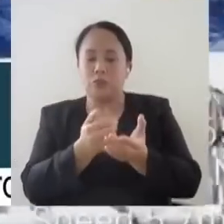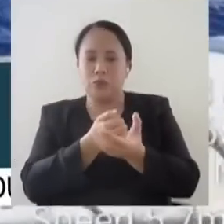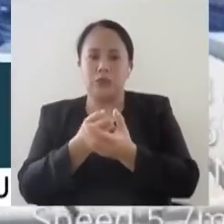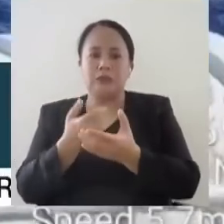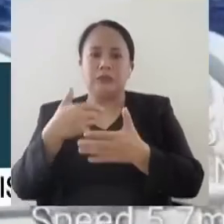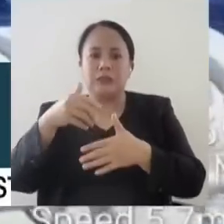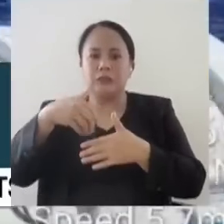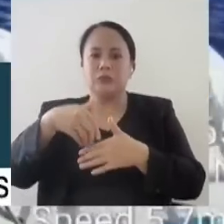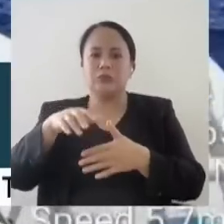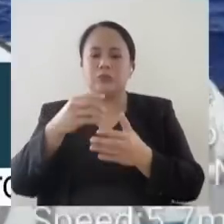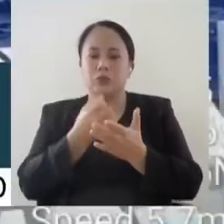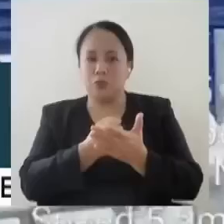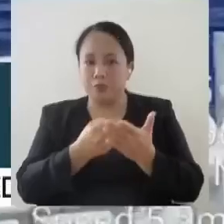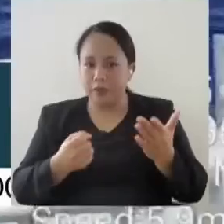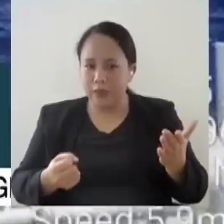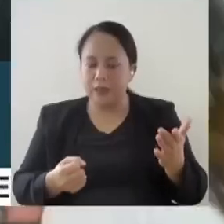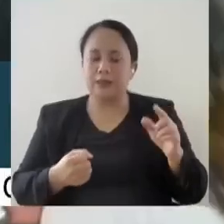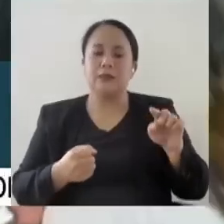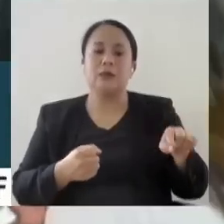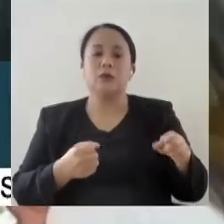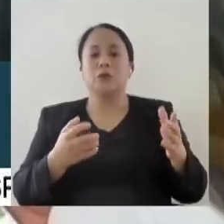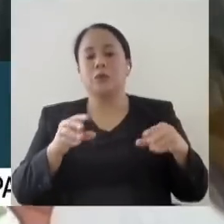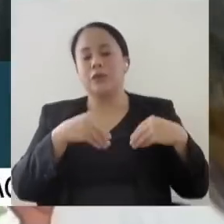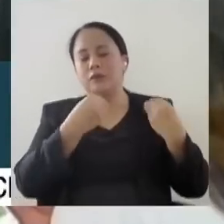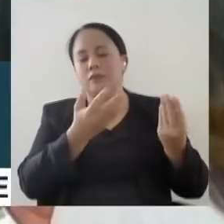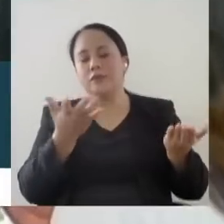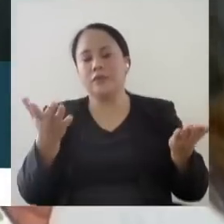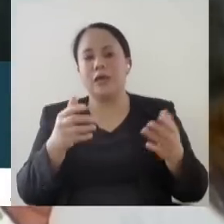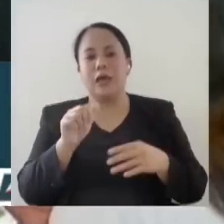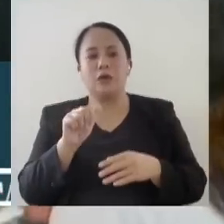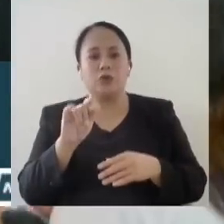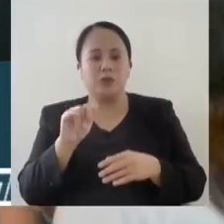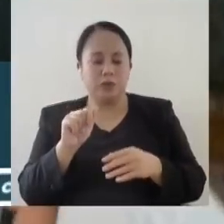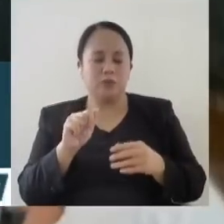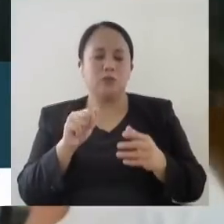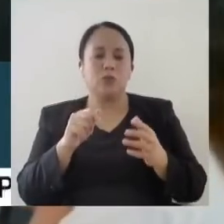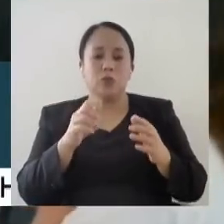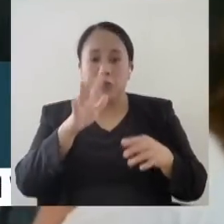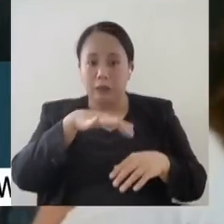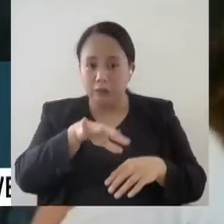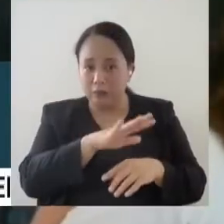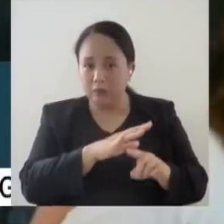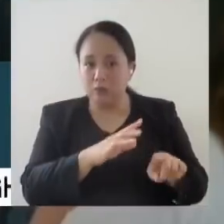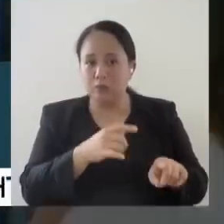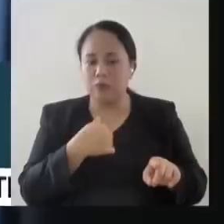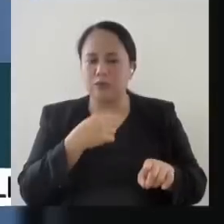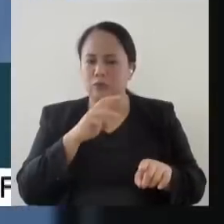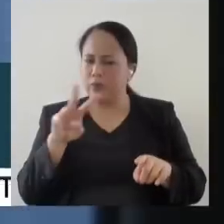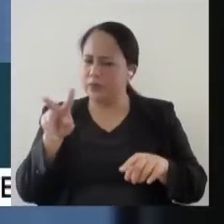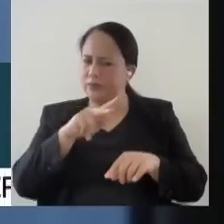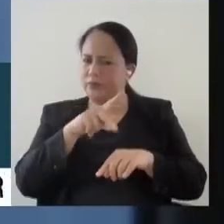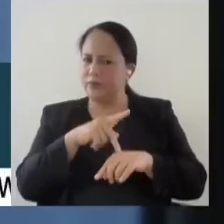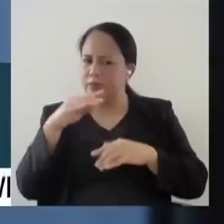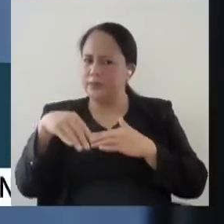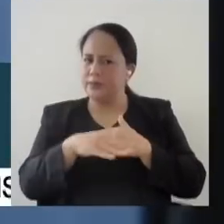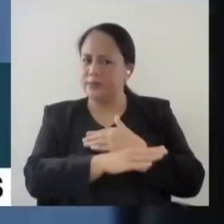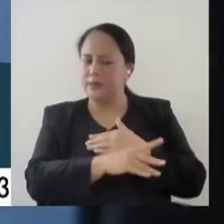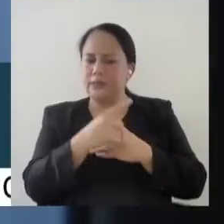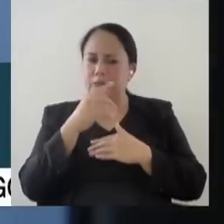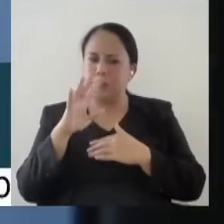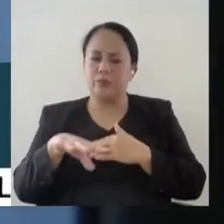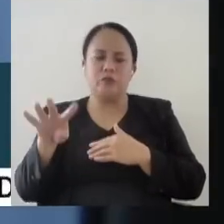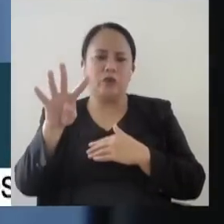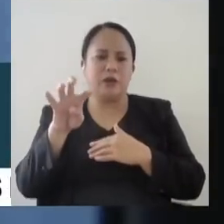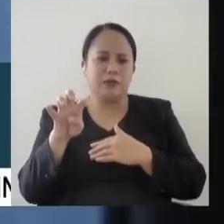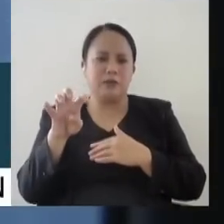a military outpost in Ayungin Shoal. The WESCOM oversees a significant portion of the West Philippine Sea. Over 400 foreign